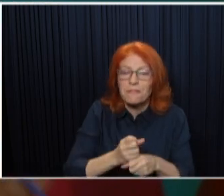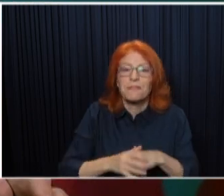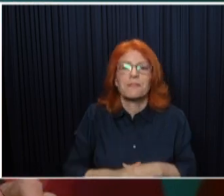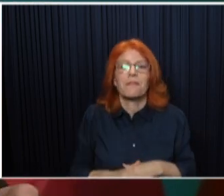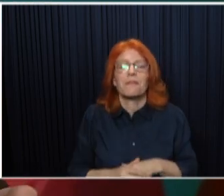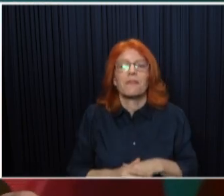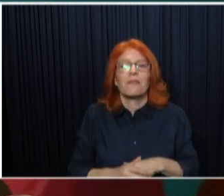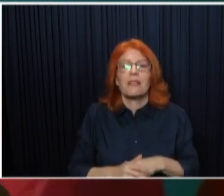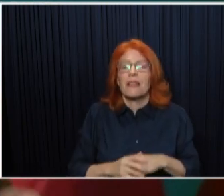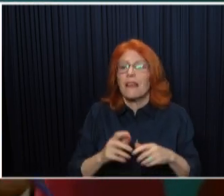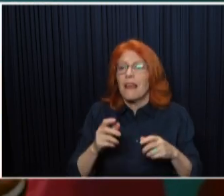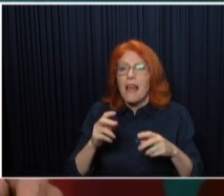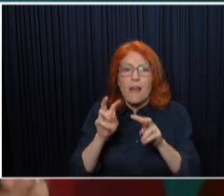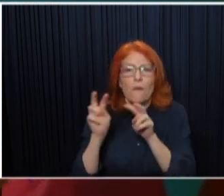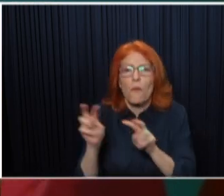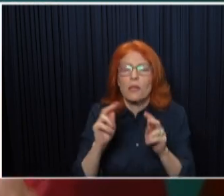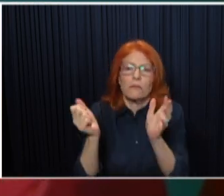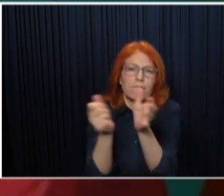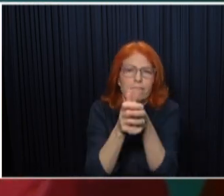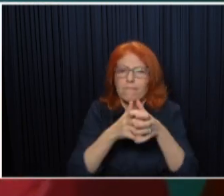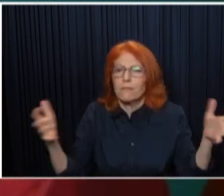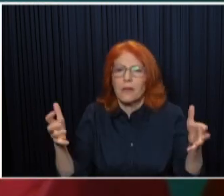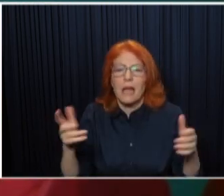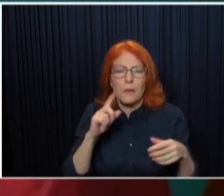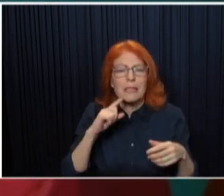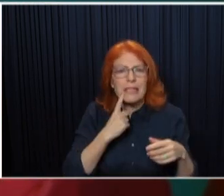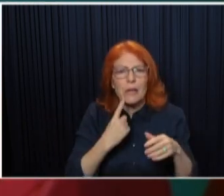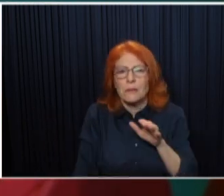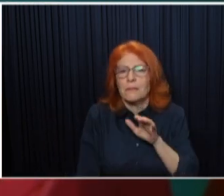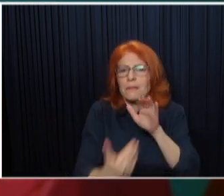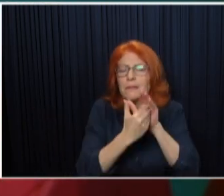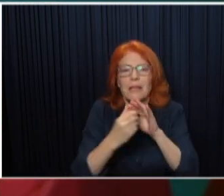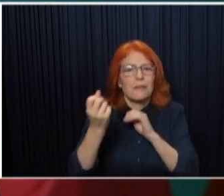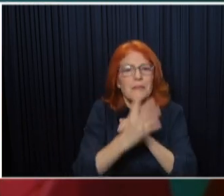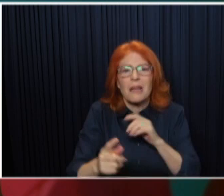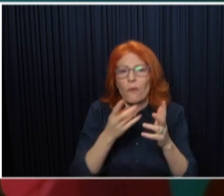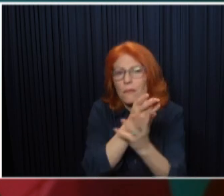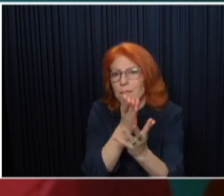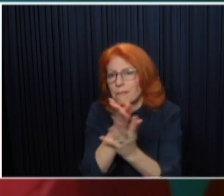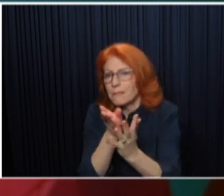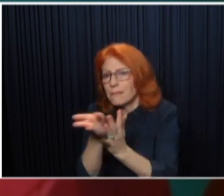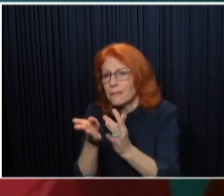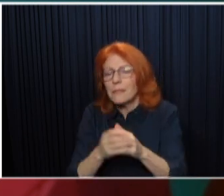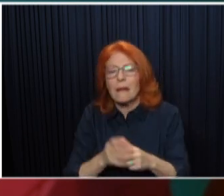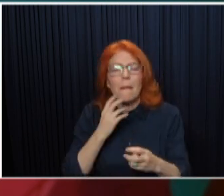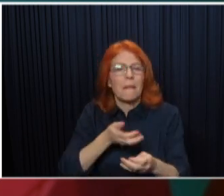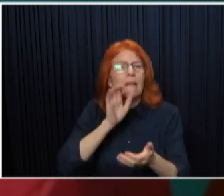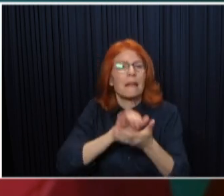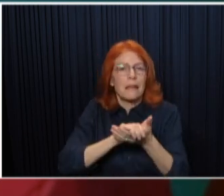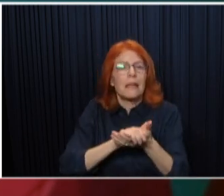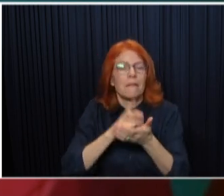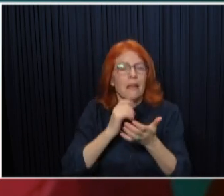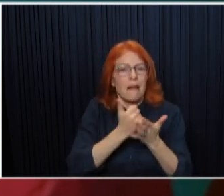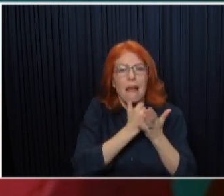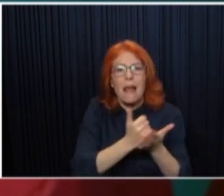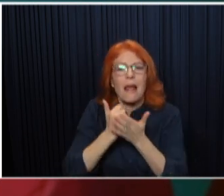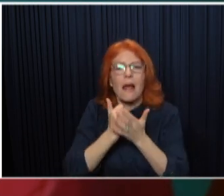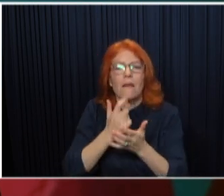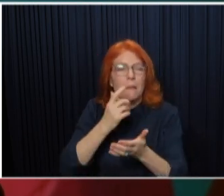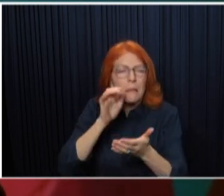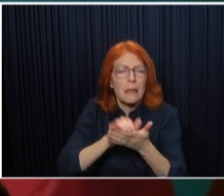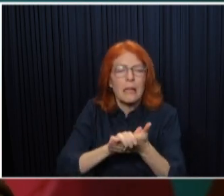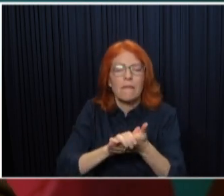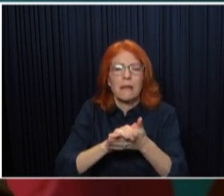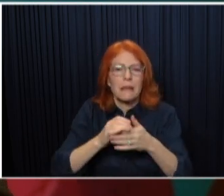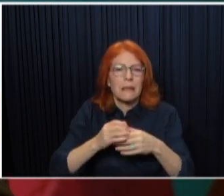I've watched it grow. We are under some serious attack from several areas. I believe I can help. I can believe I can